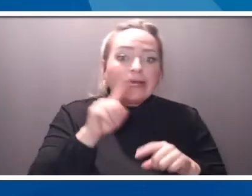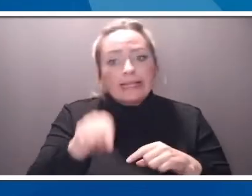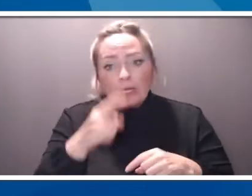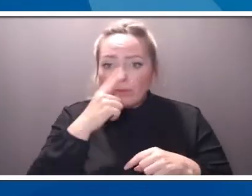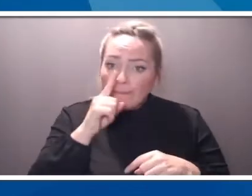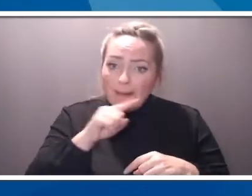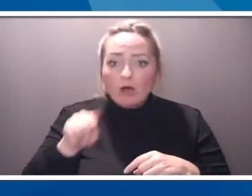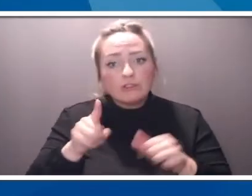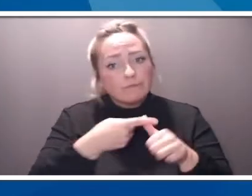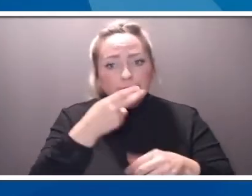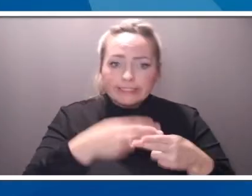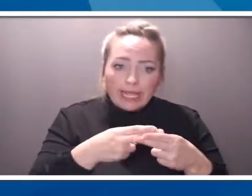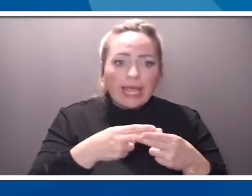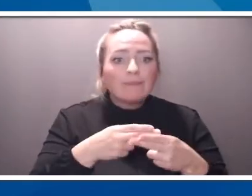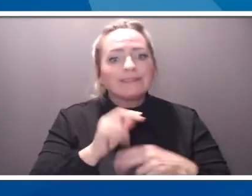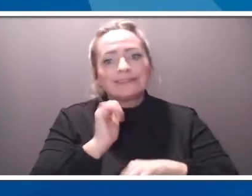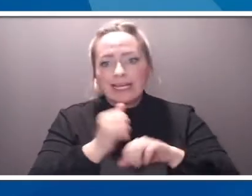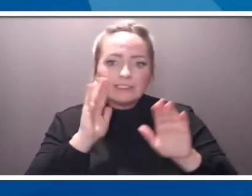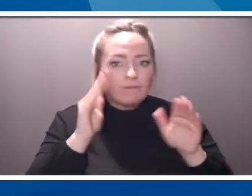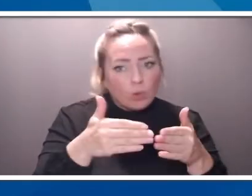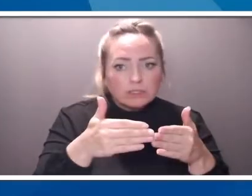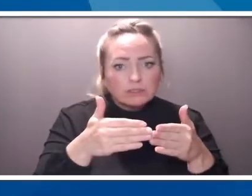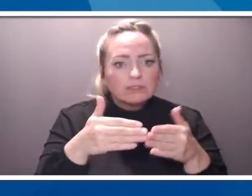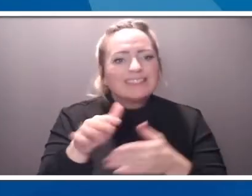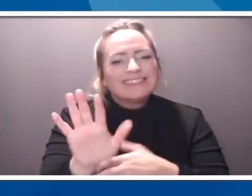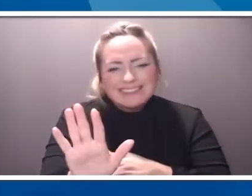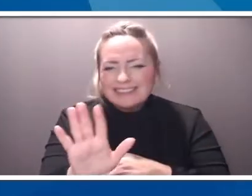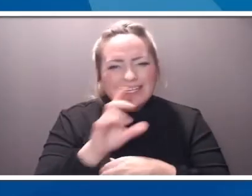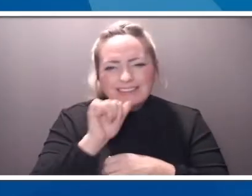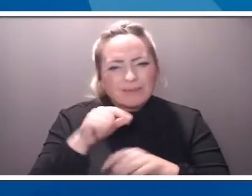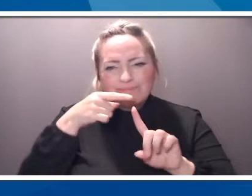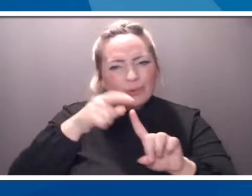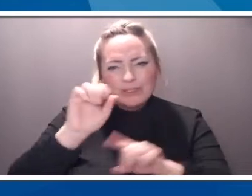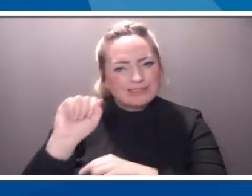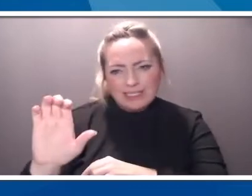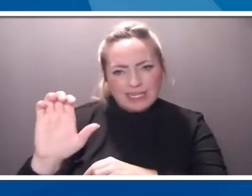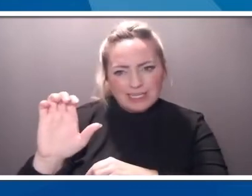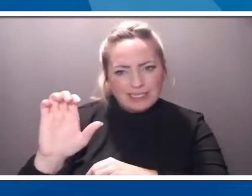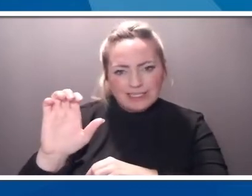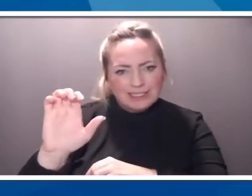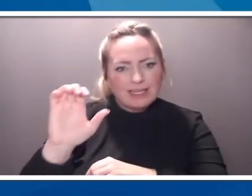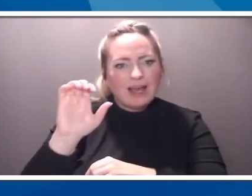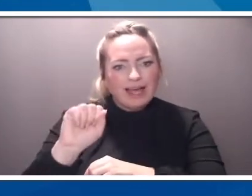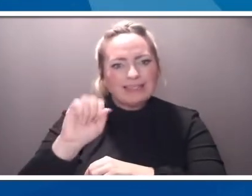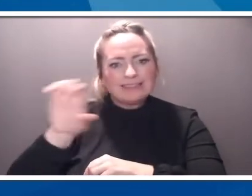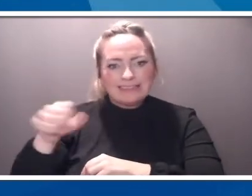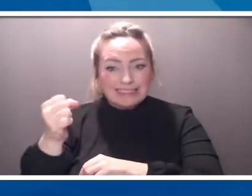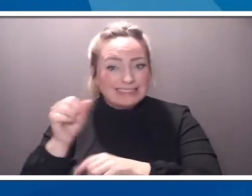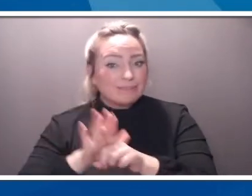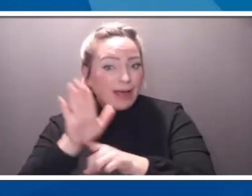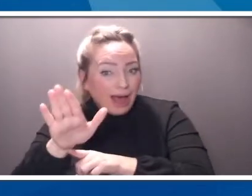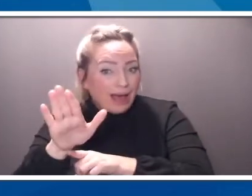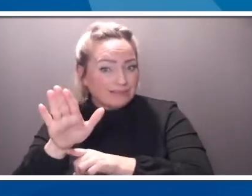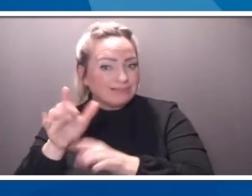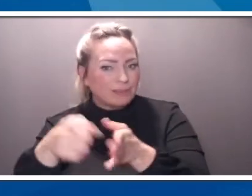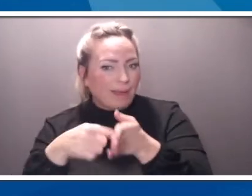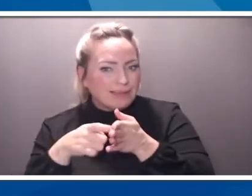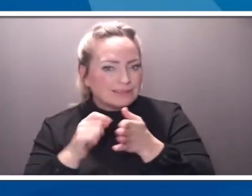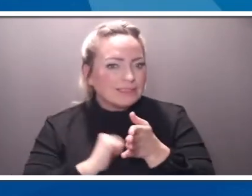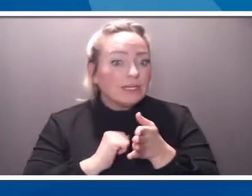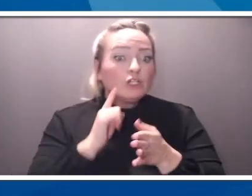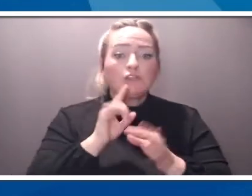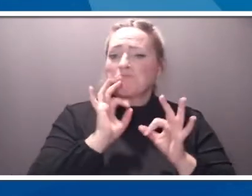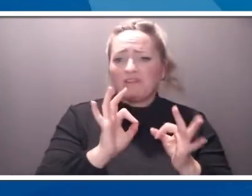argument, but then I can't click with the mouse on first name and it sets focus. But that, again, that's not what the SC or the SCs